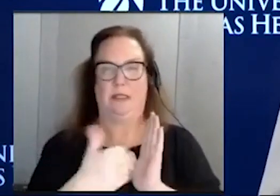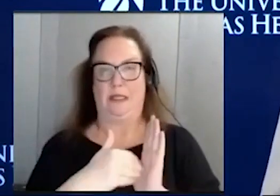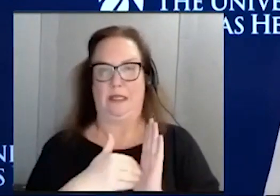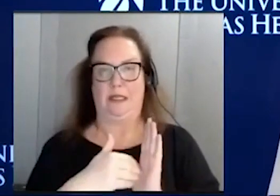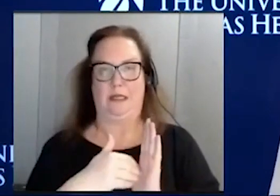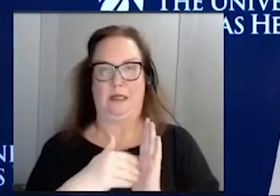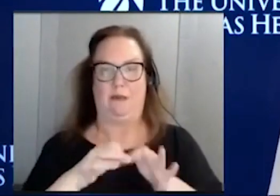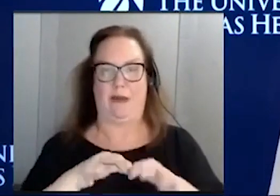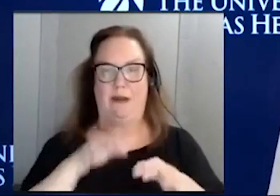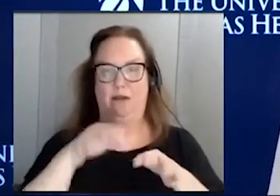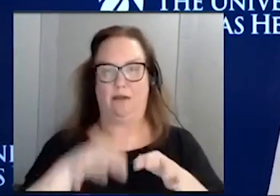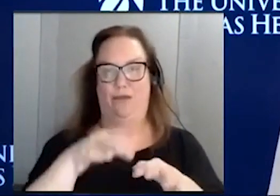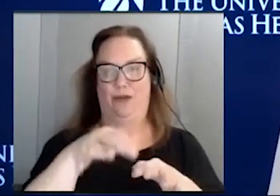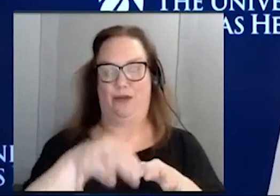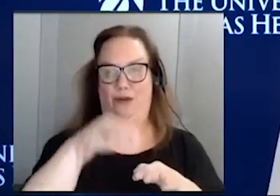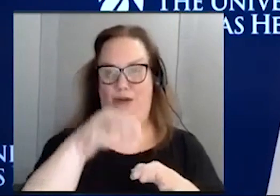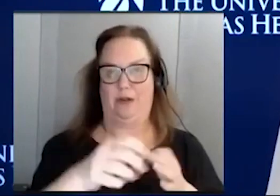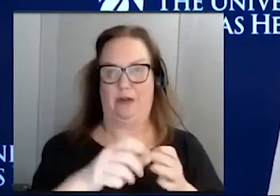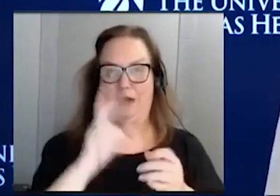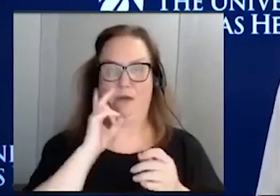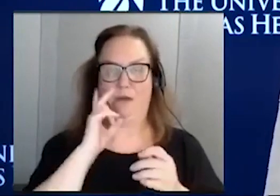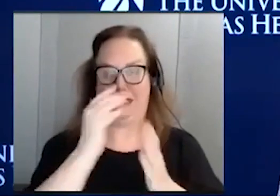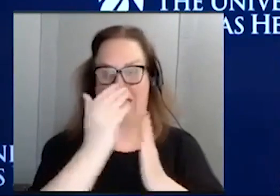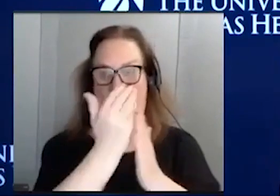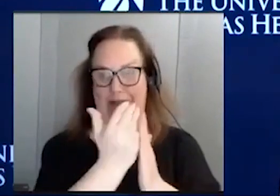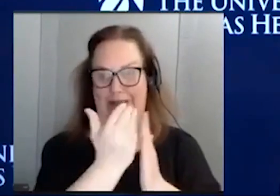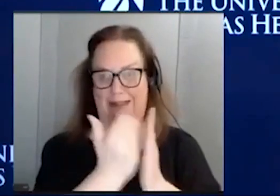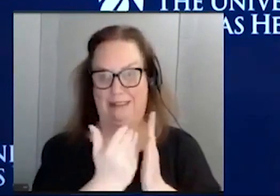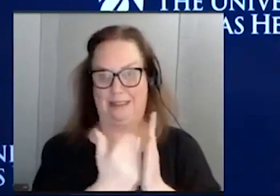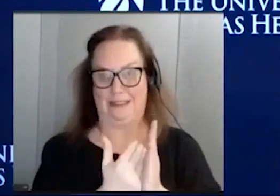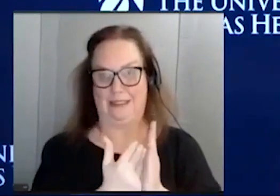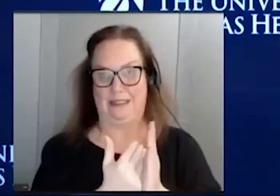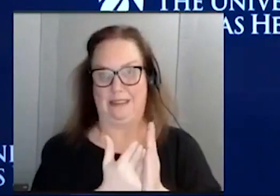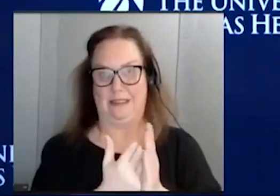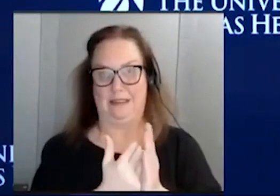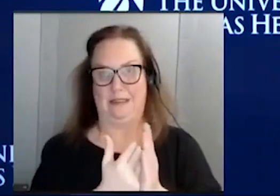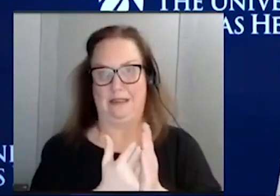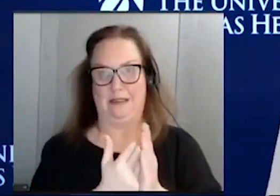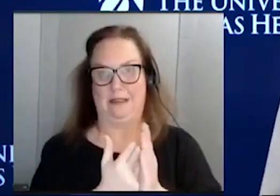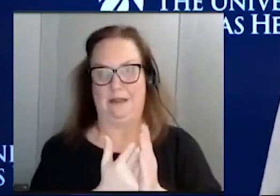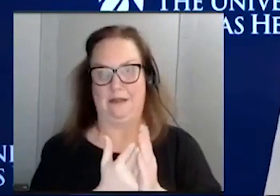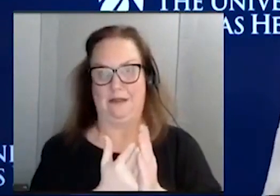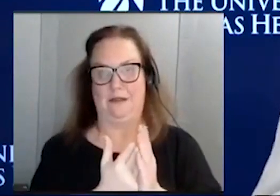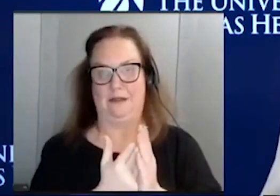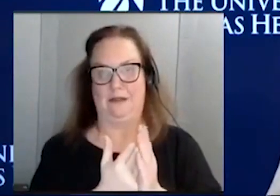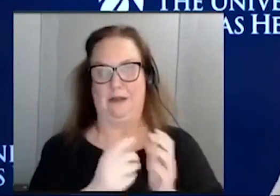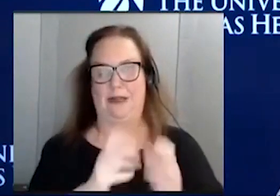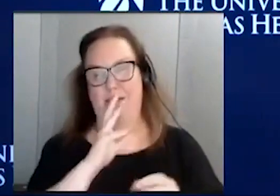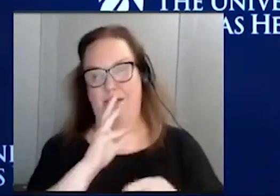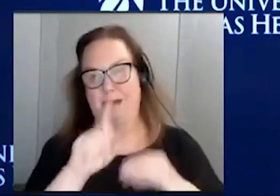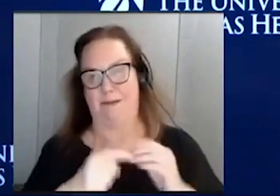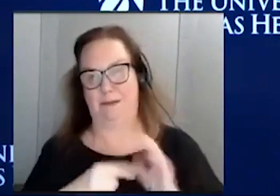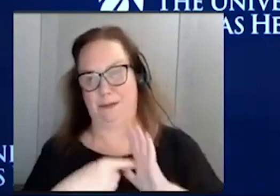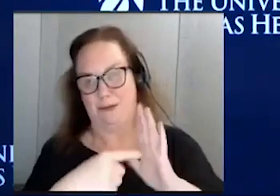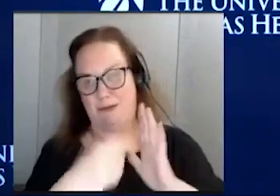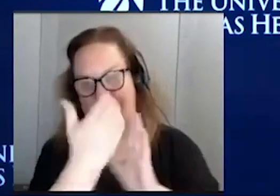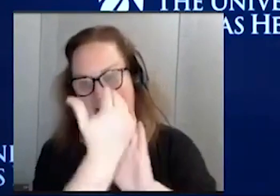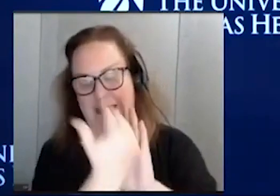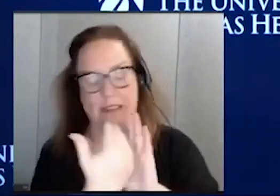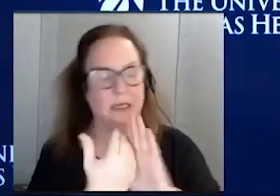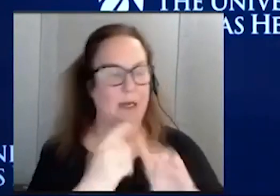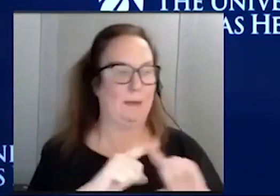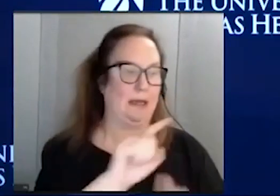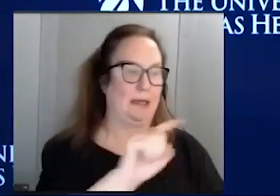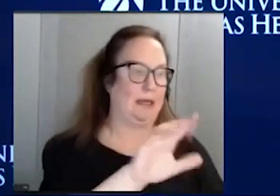And just to say, if you see our list, and we should try and produce the list of what we've deferred so we keep talking about it, but these are not cases that you